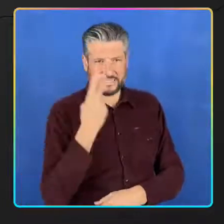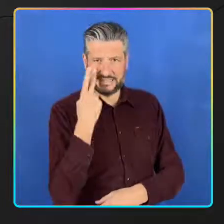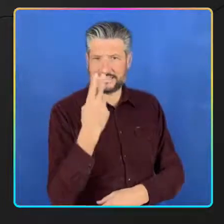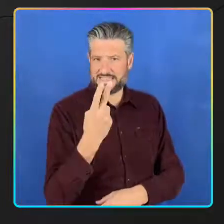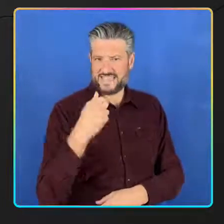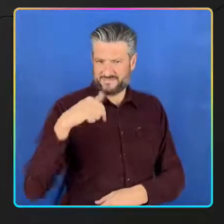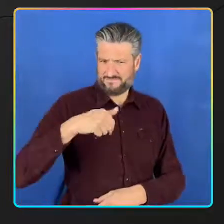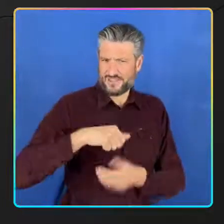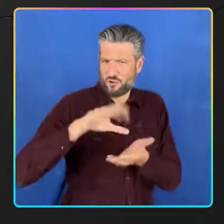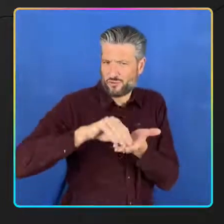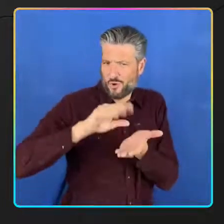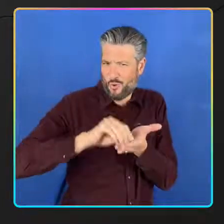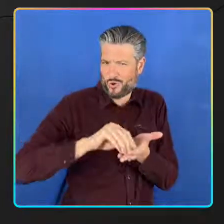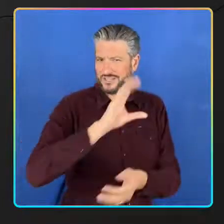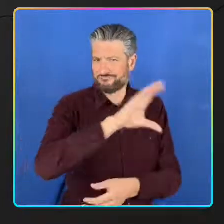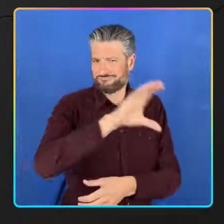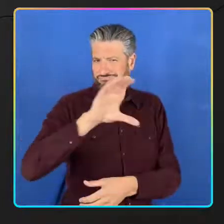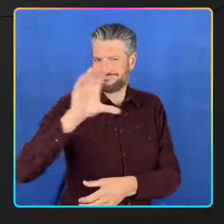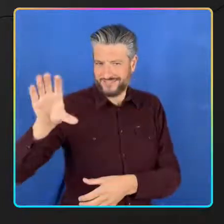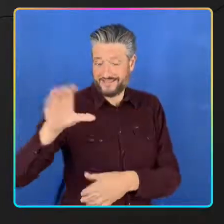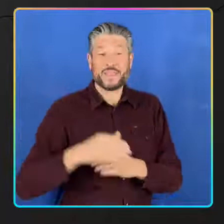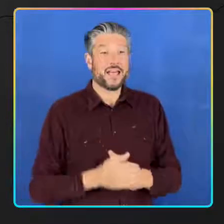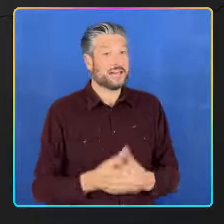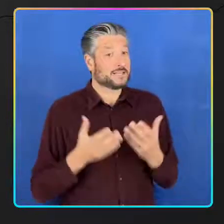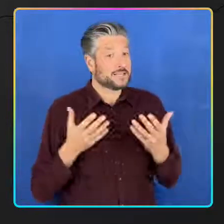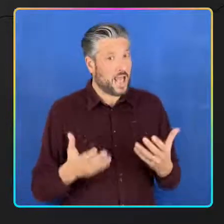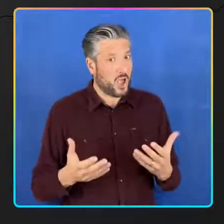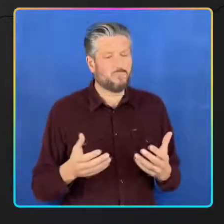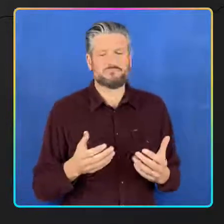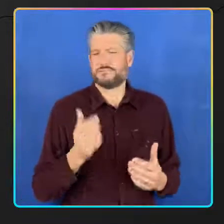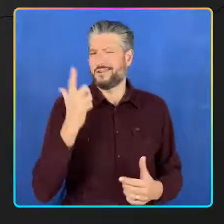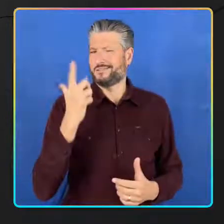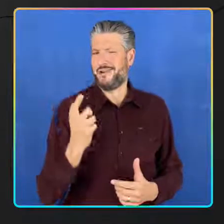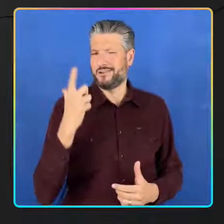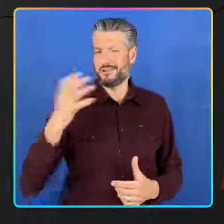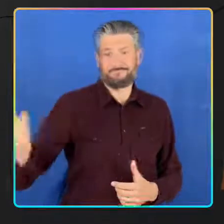So I think we can get started and let's invite Bea to the screen.